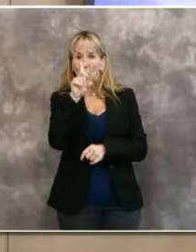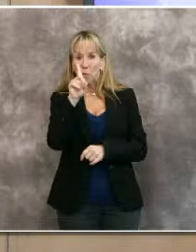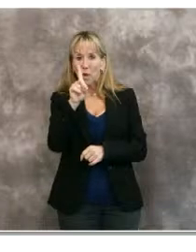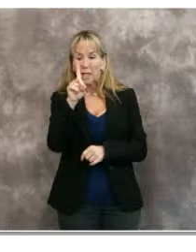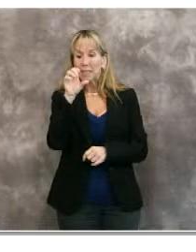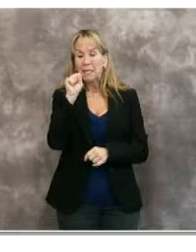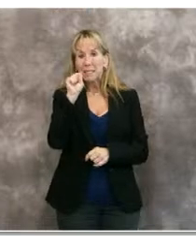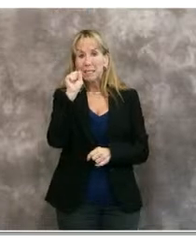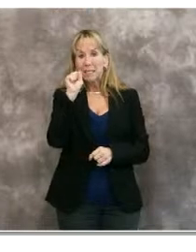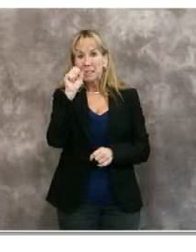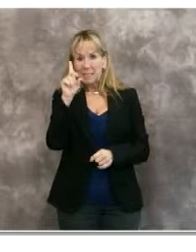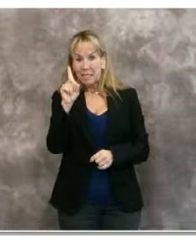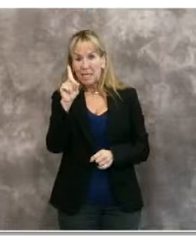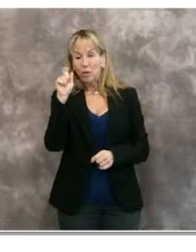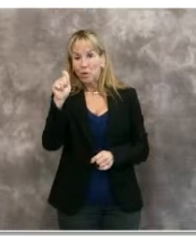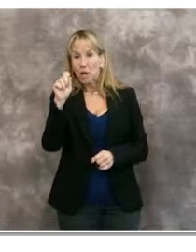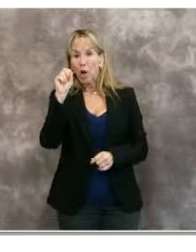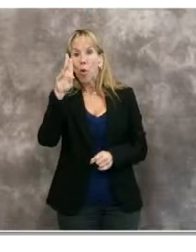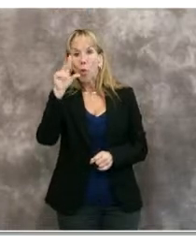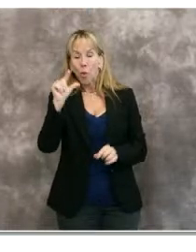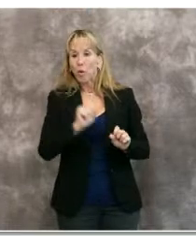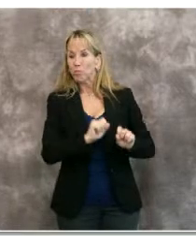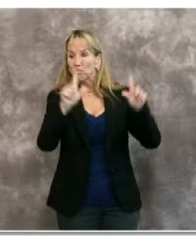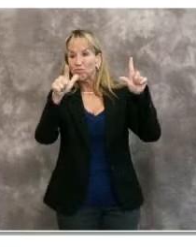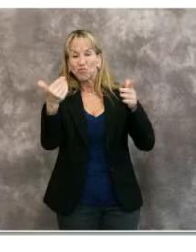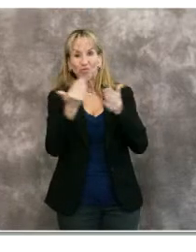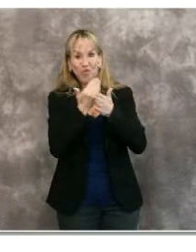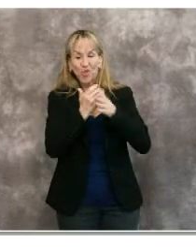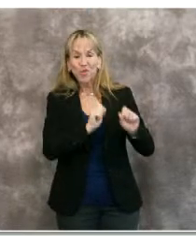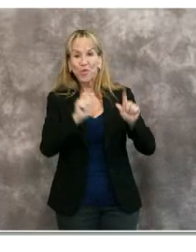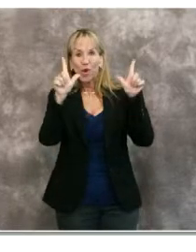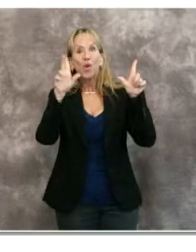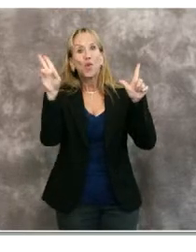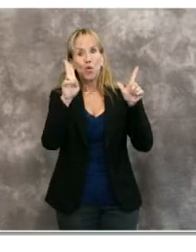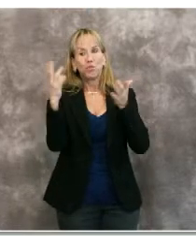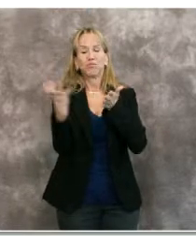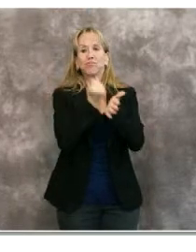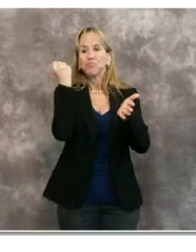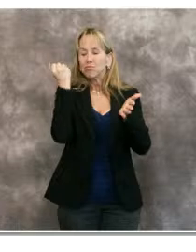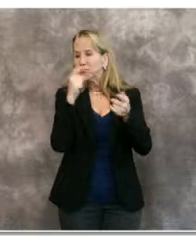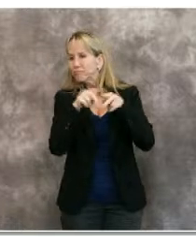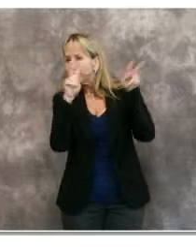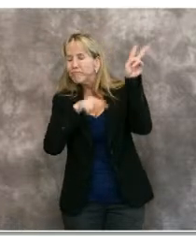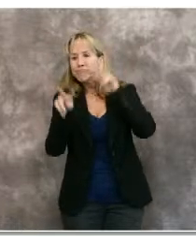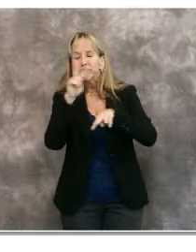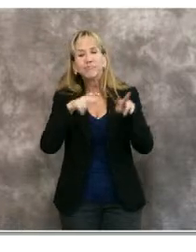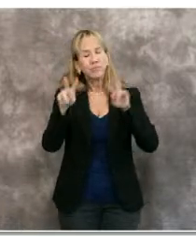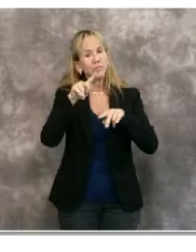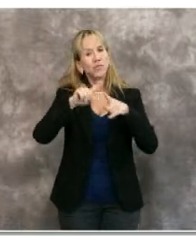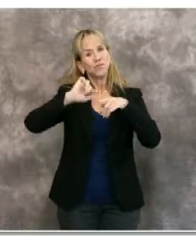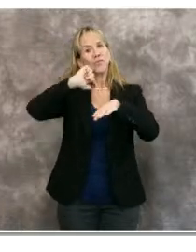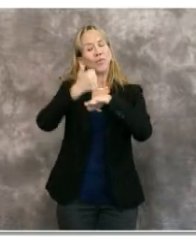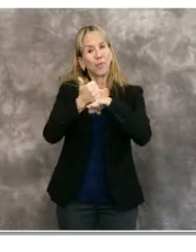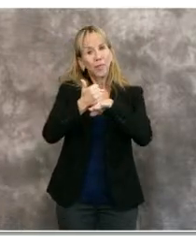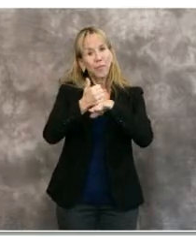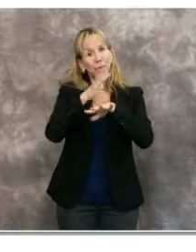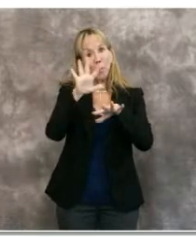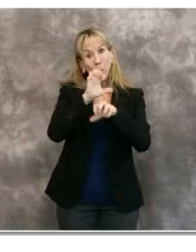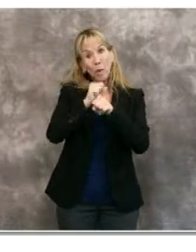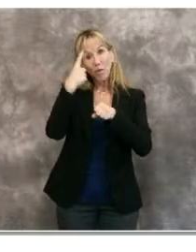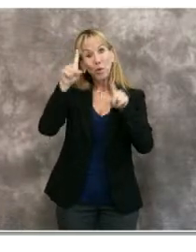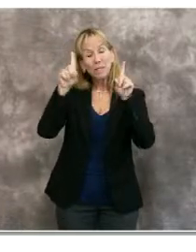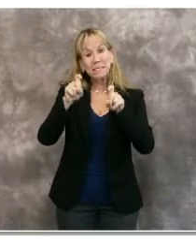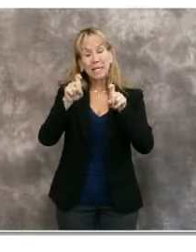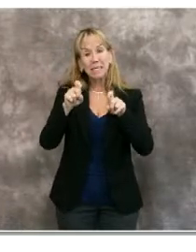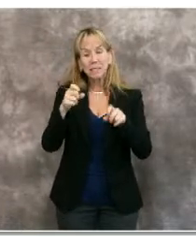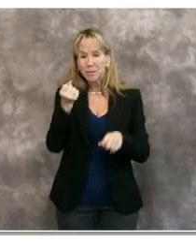211sandiego.org, utilize the features that are there to arrange to get a test. And again, these tests are available to